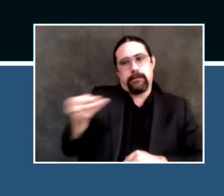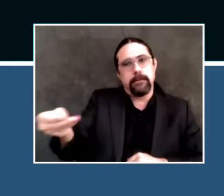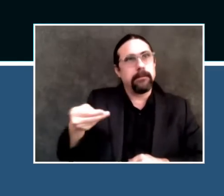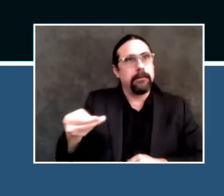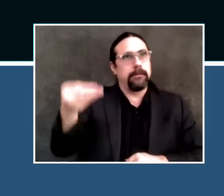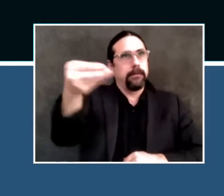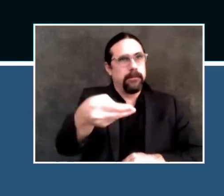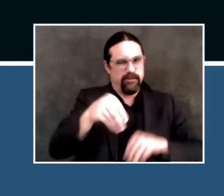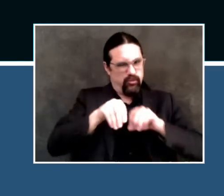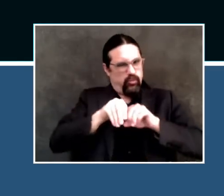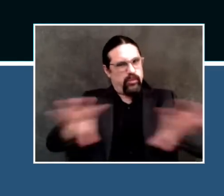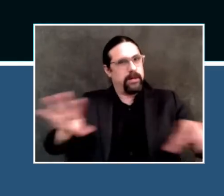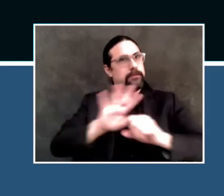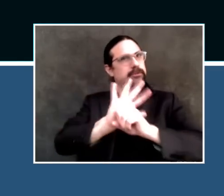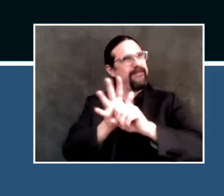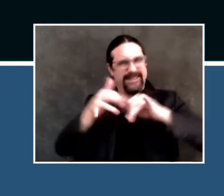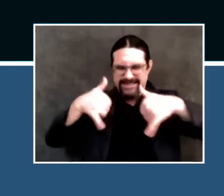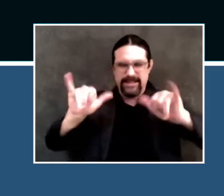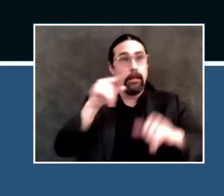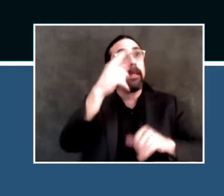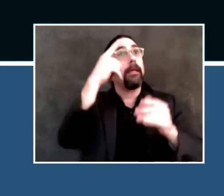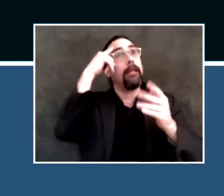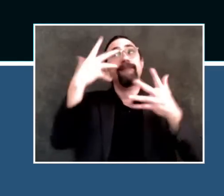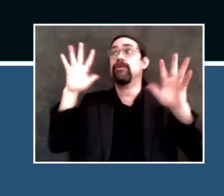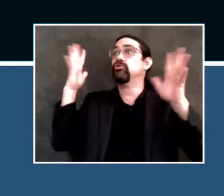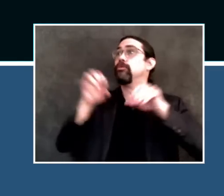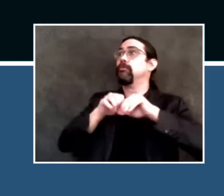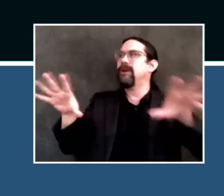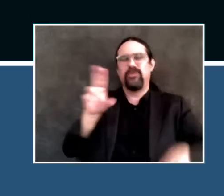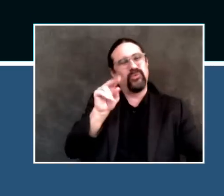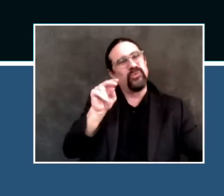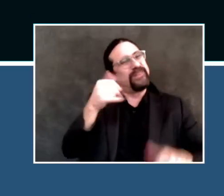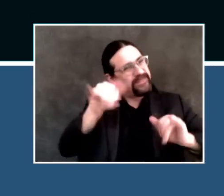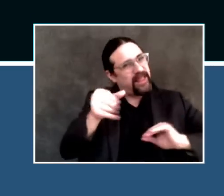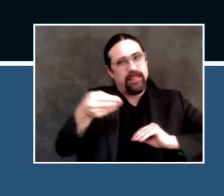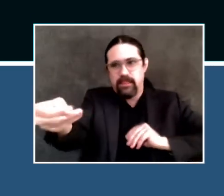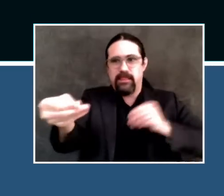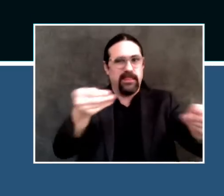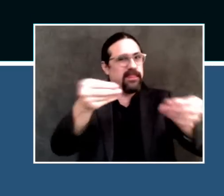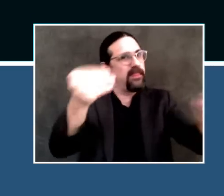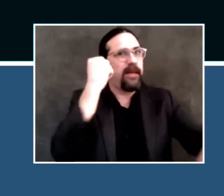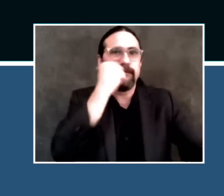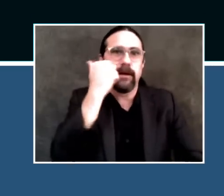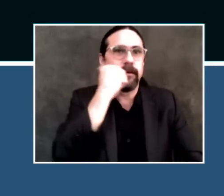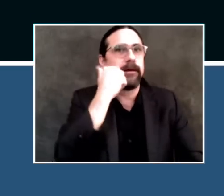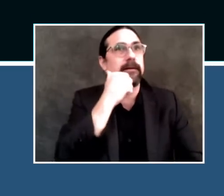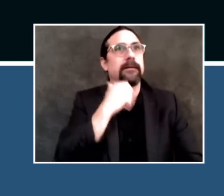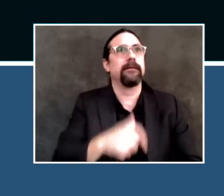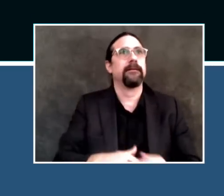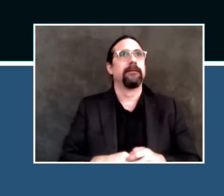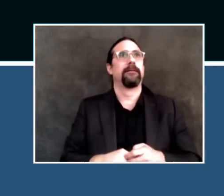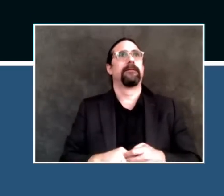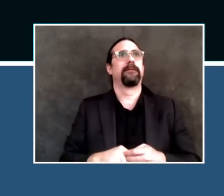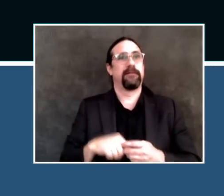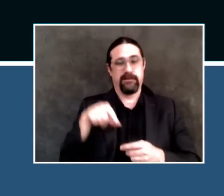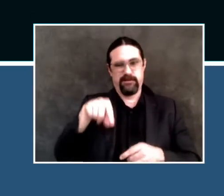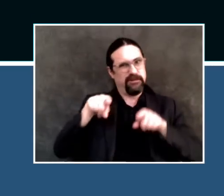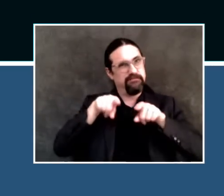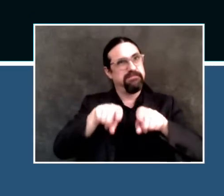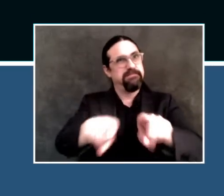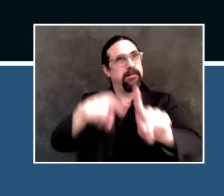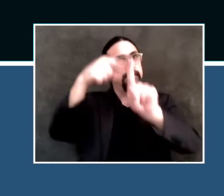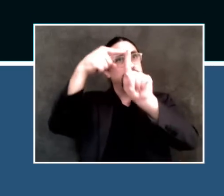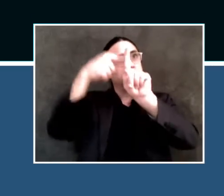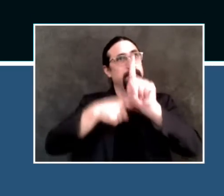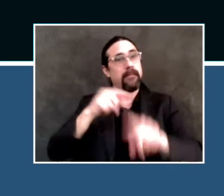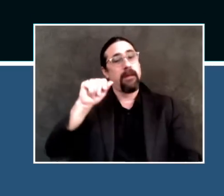anything getting easier in the month of April. I think it's going to be a long, tough April. I've said for a long time, get ready for a long,